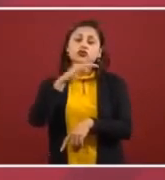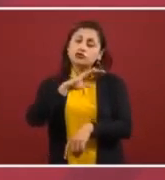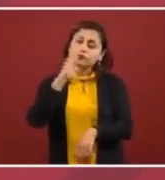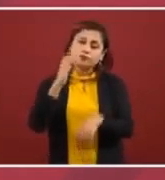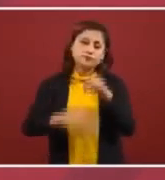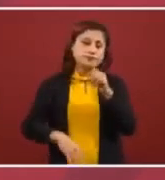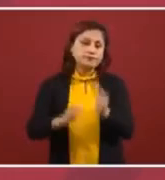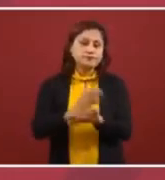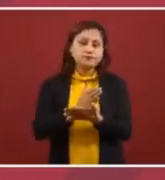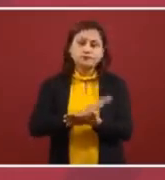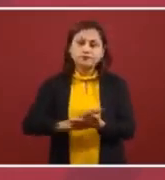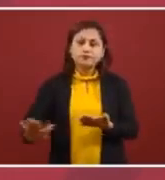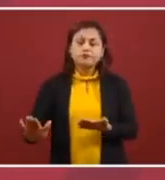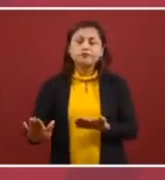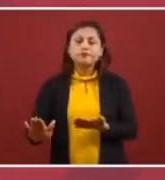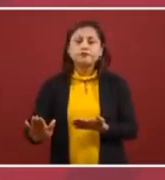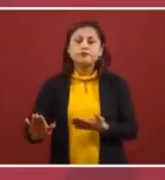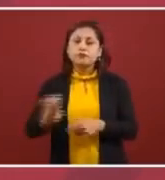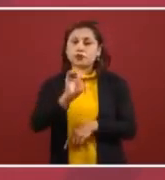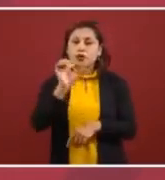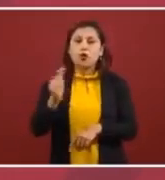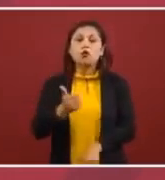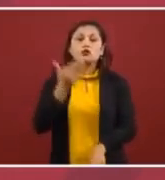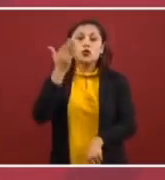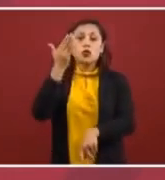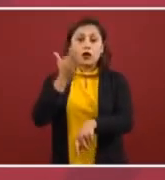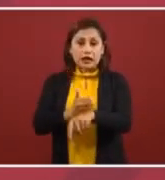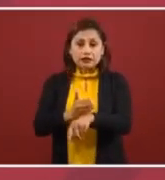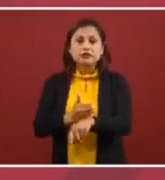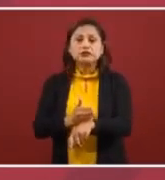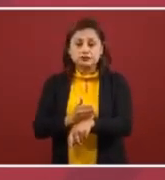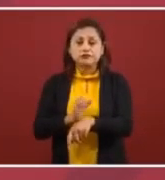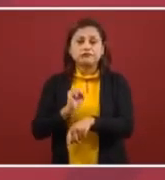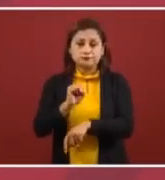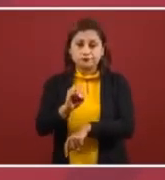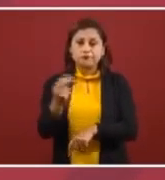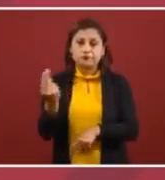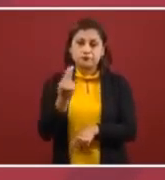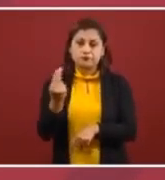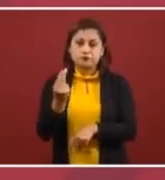And evenly across the board. That is to say,